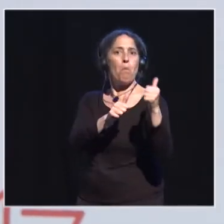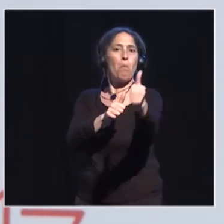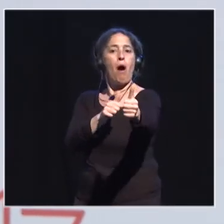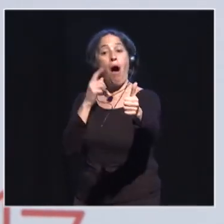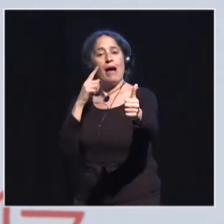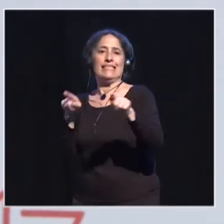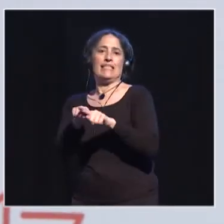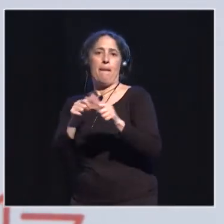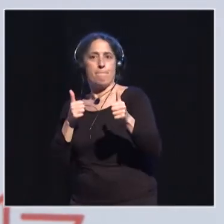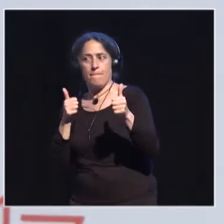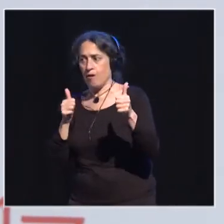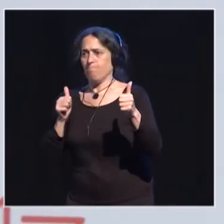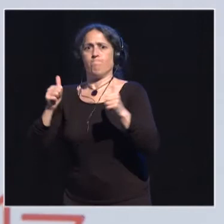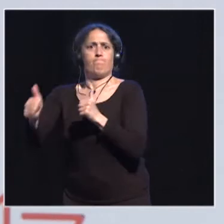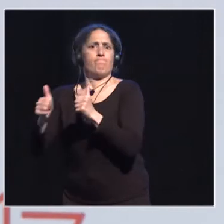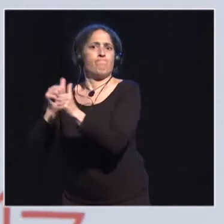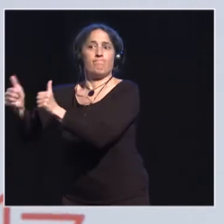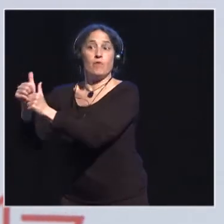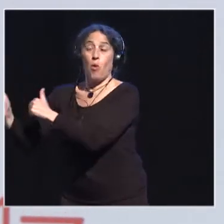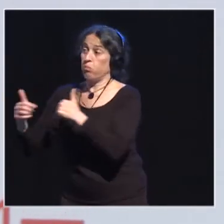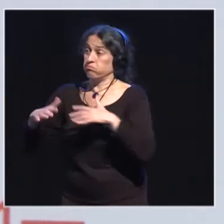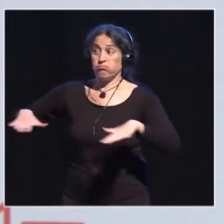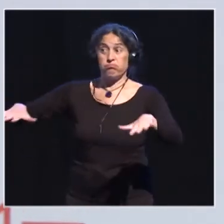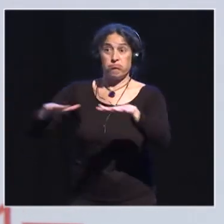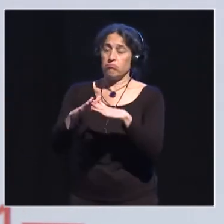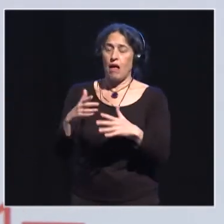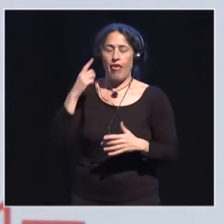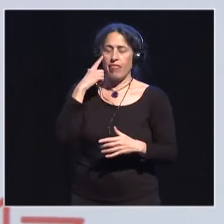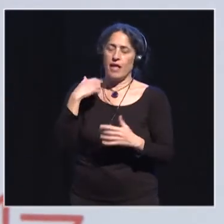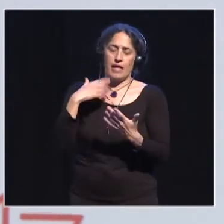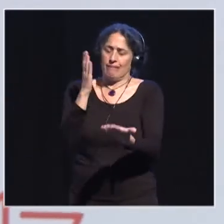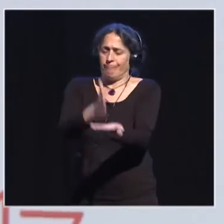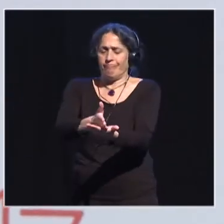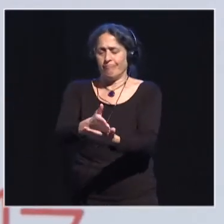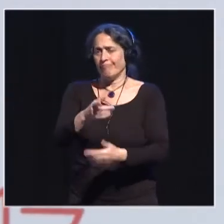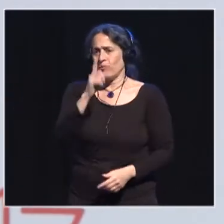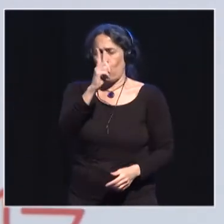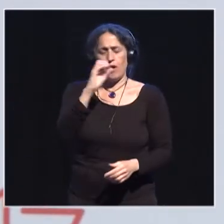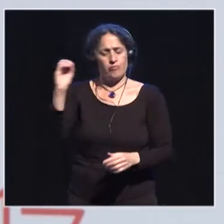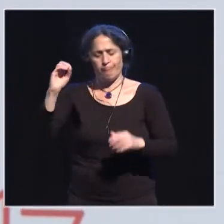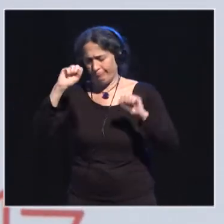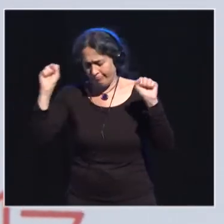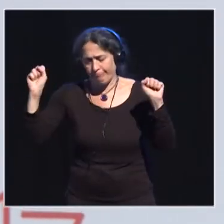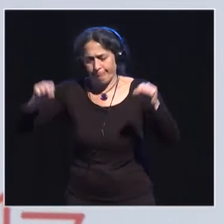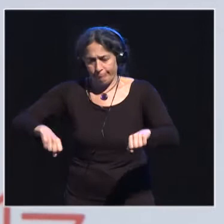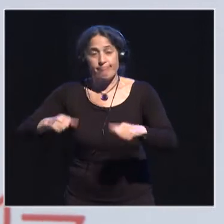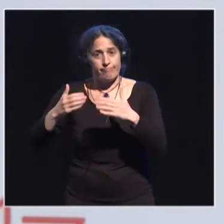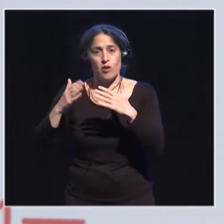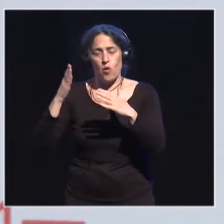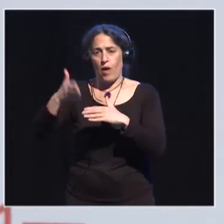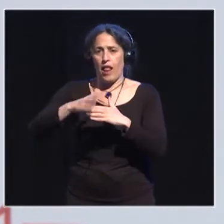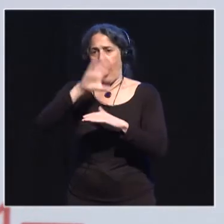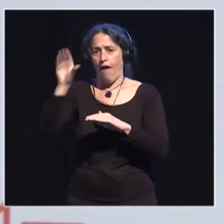no doubt in my mind. And please listen again to some of the leaders who are here in